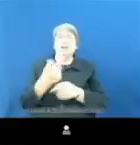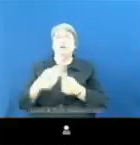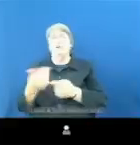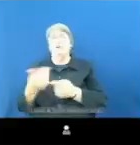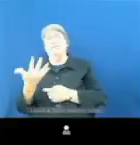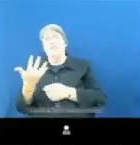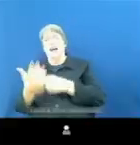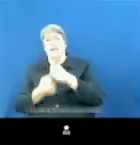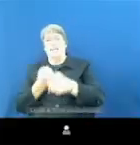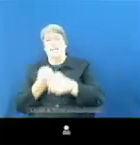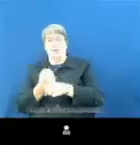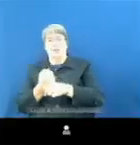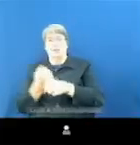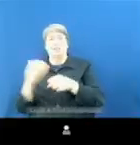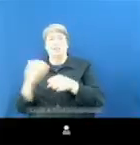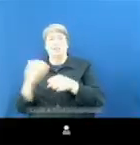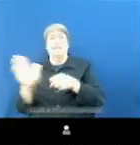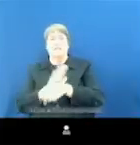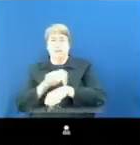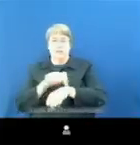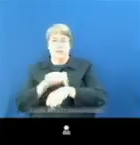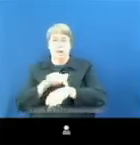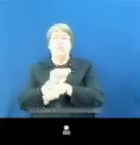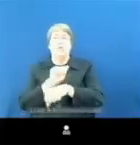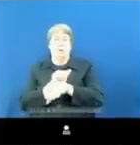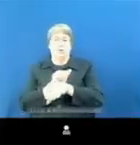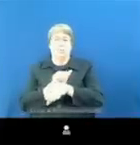and experience to accumulate.